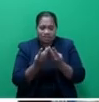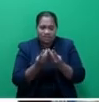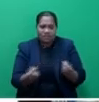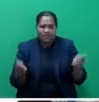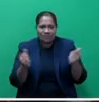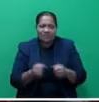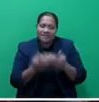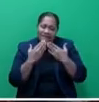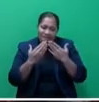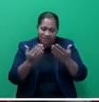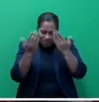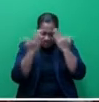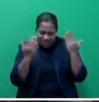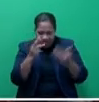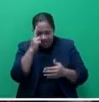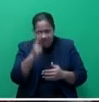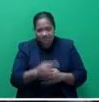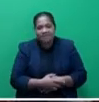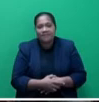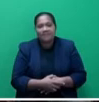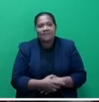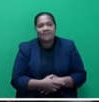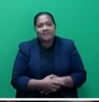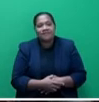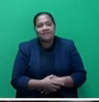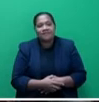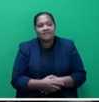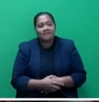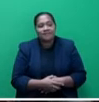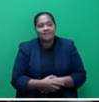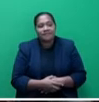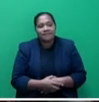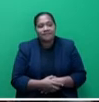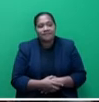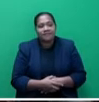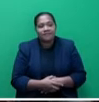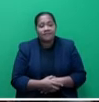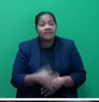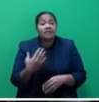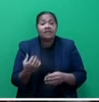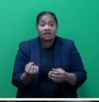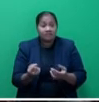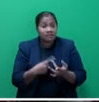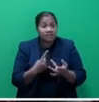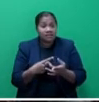you, Mr. Speaker, sir. Thank you. Is this another supplementary question?